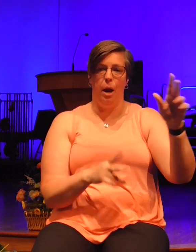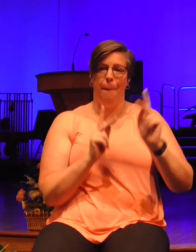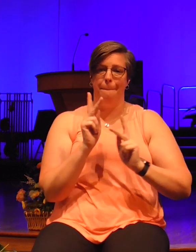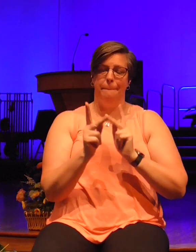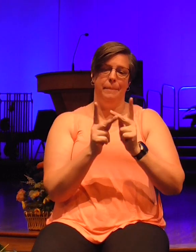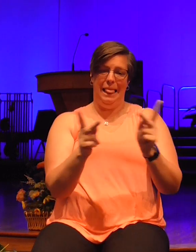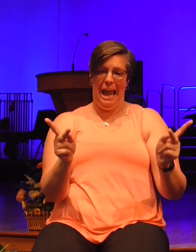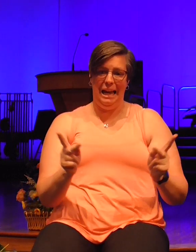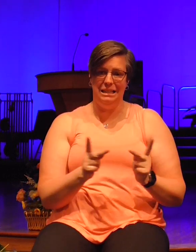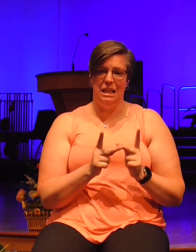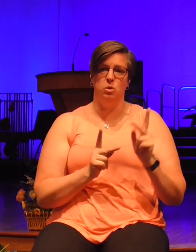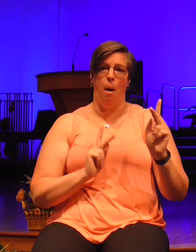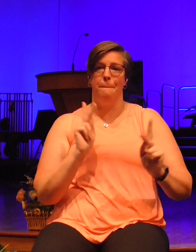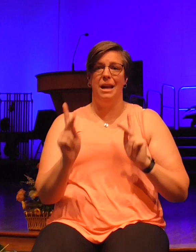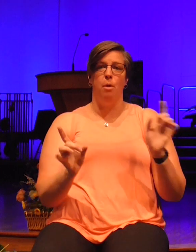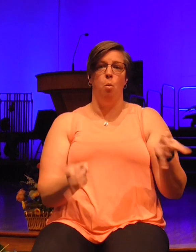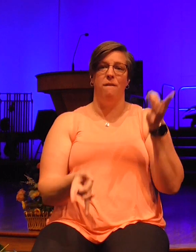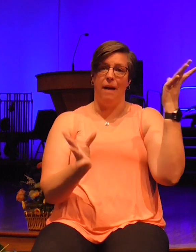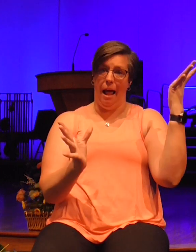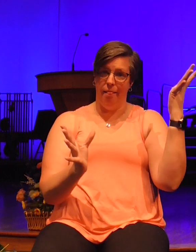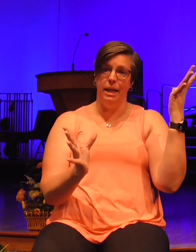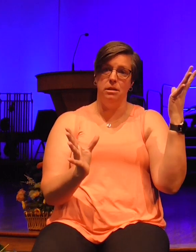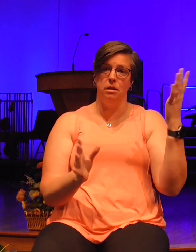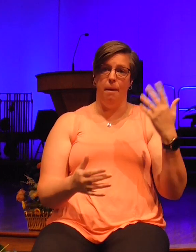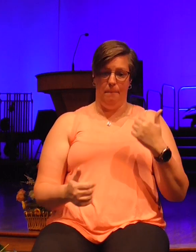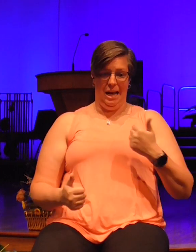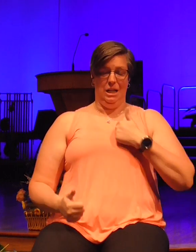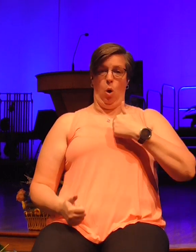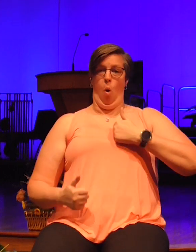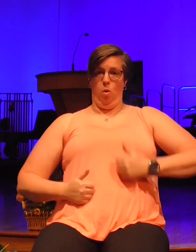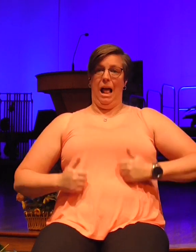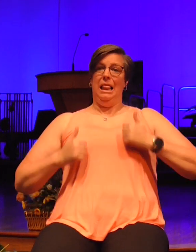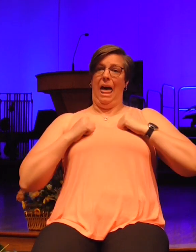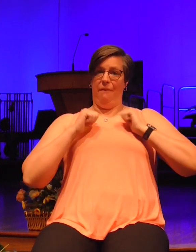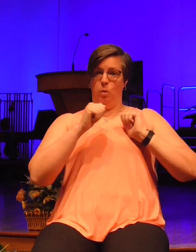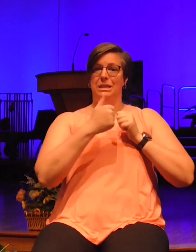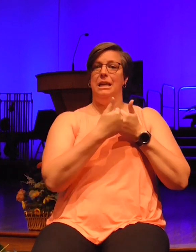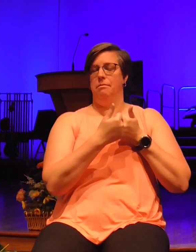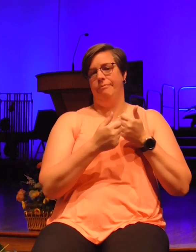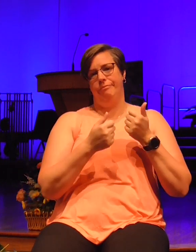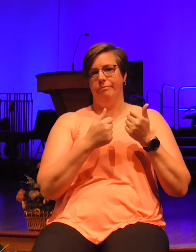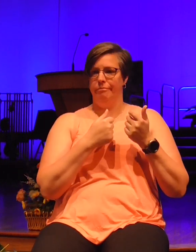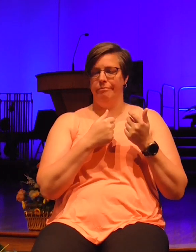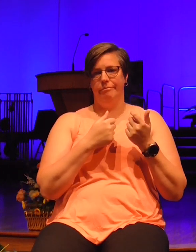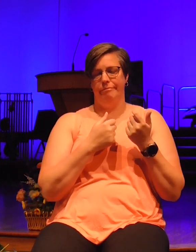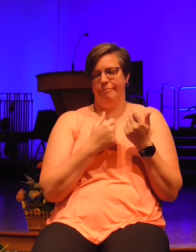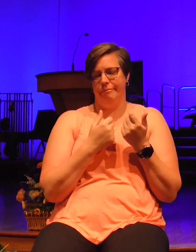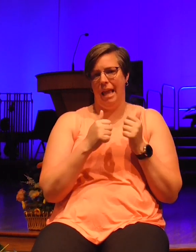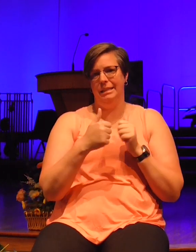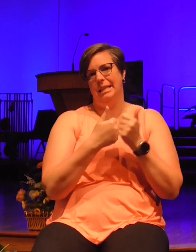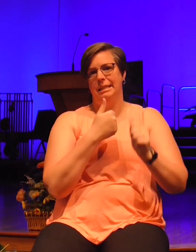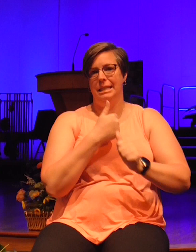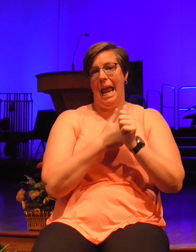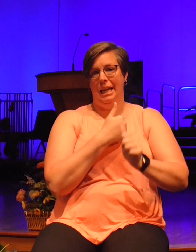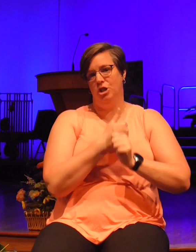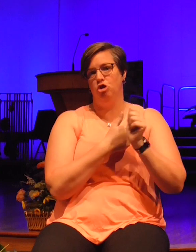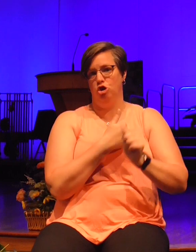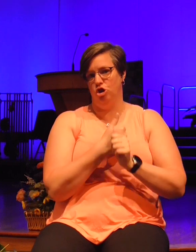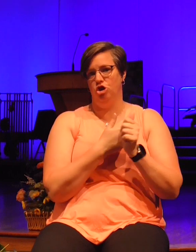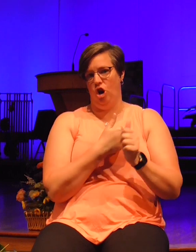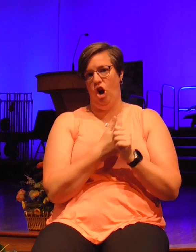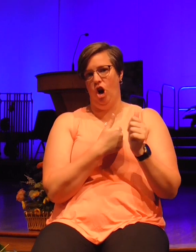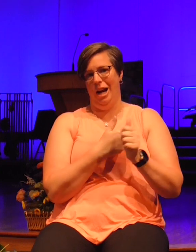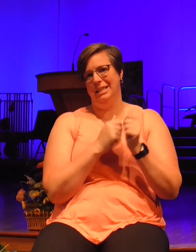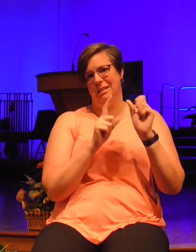were being very violent, put his own life in danger, was in the midst of live fire going on and all sorts of